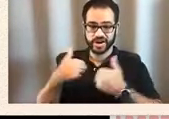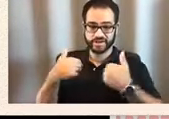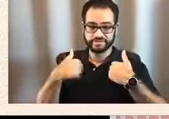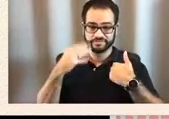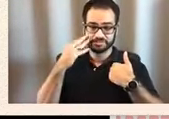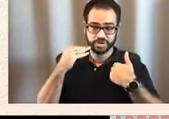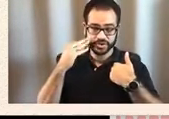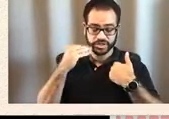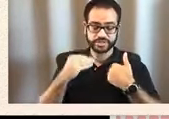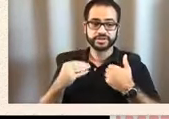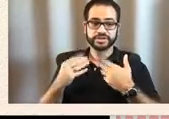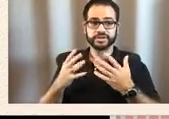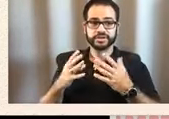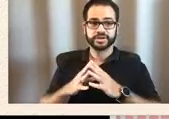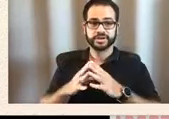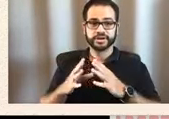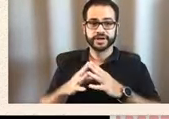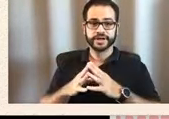is